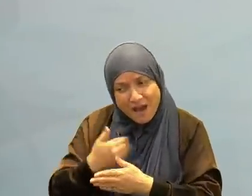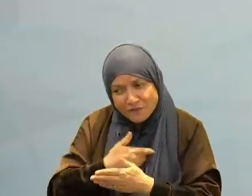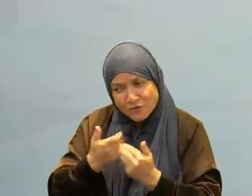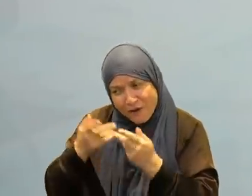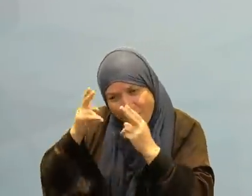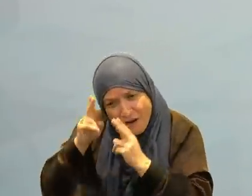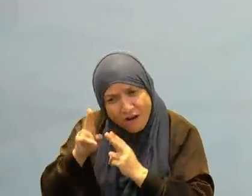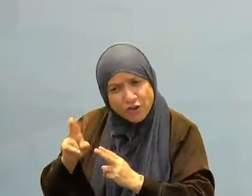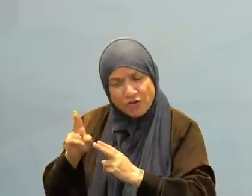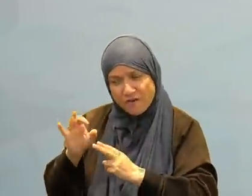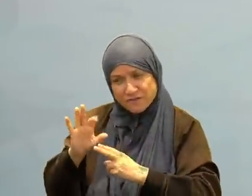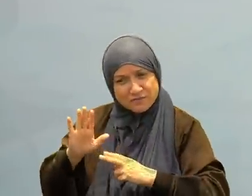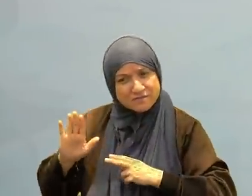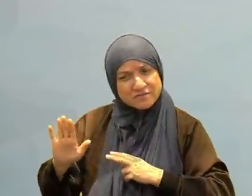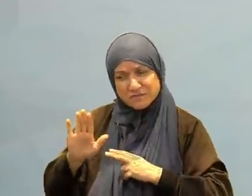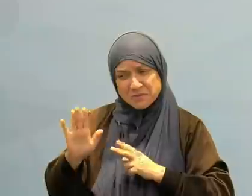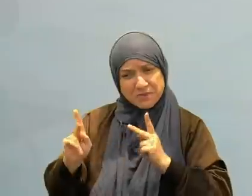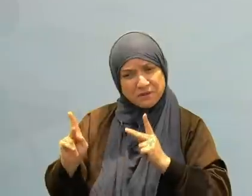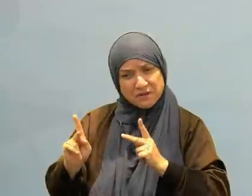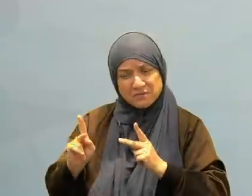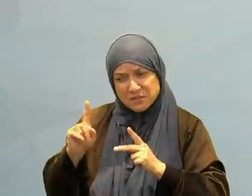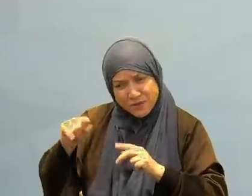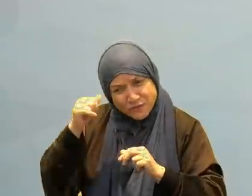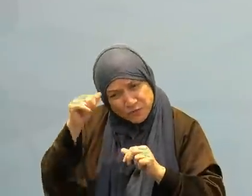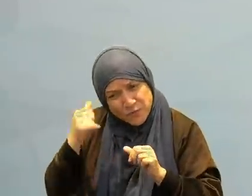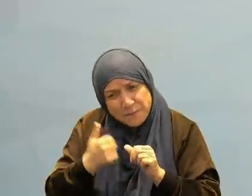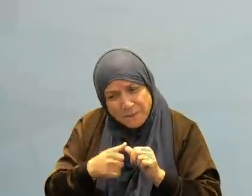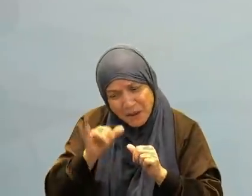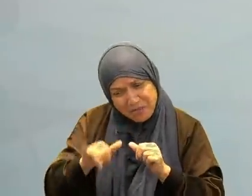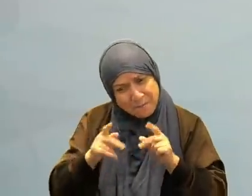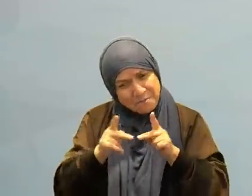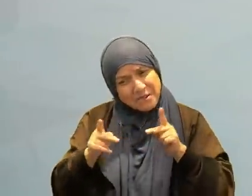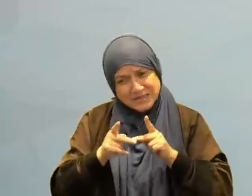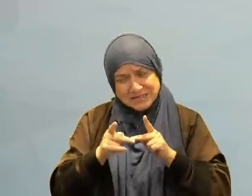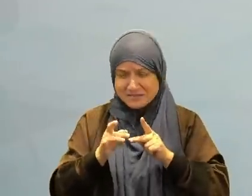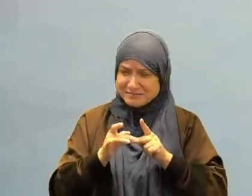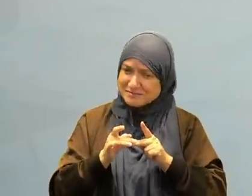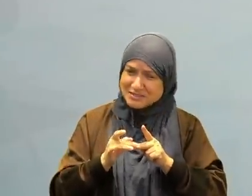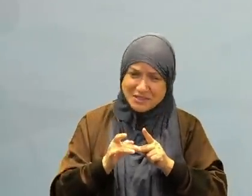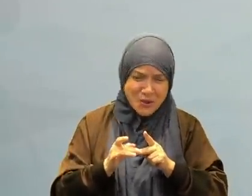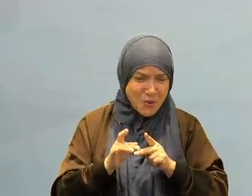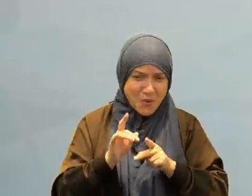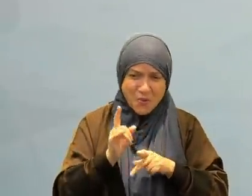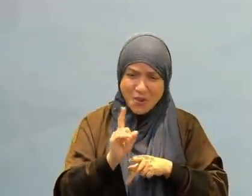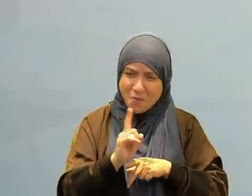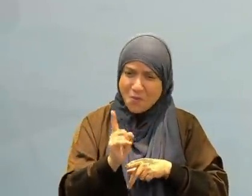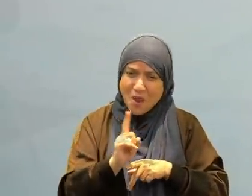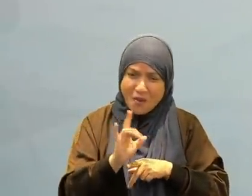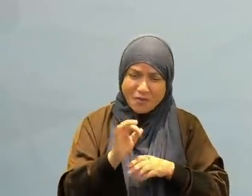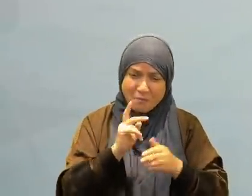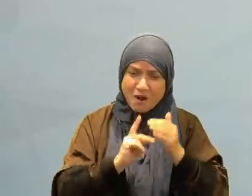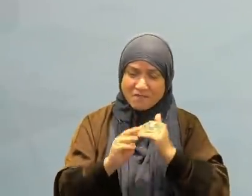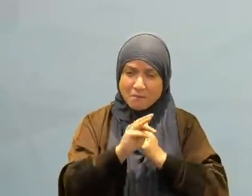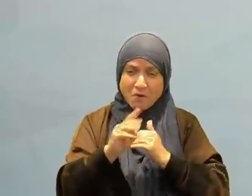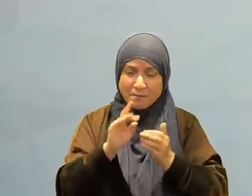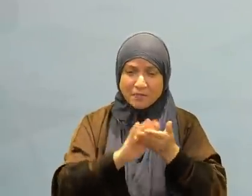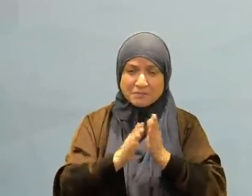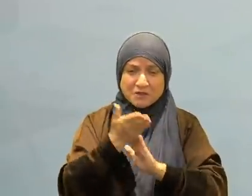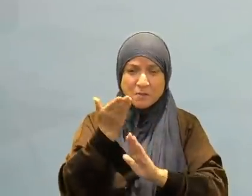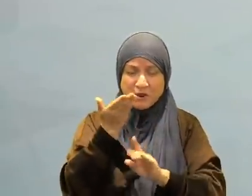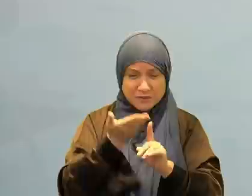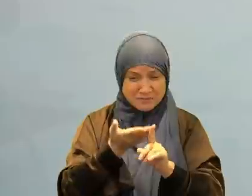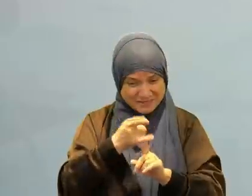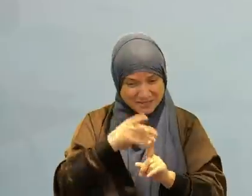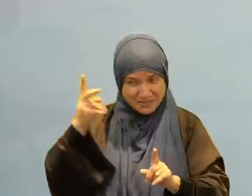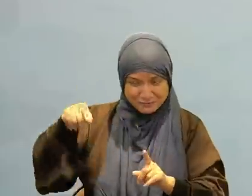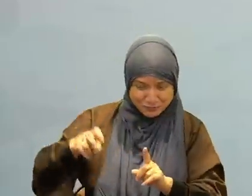the heavens from that spot? What would that say about our reading of the Quran and how disconnected we actually are in reality from